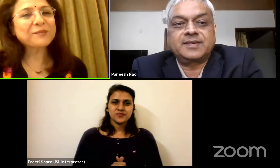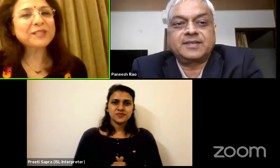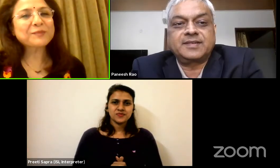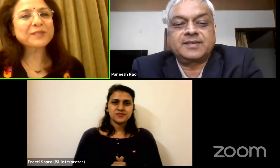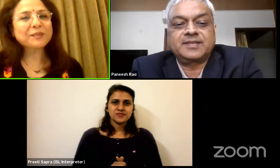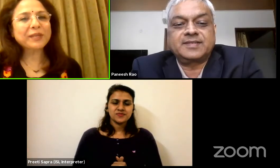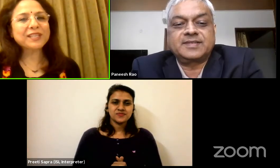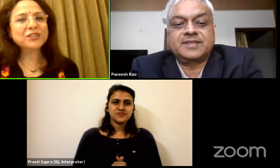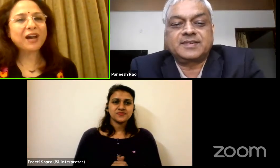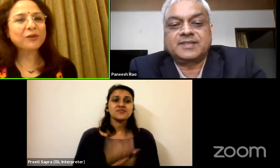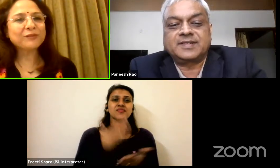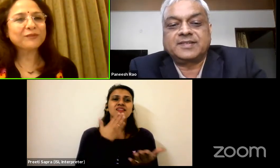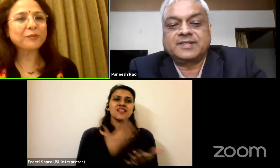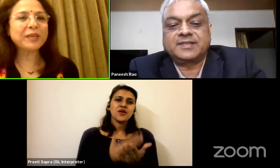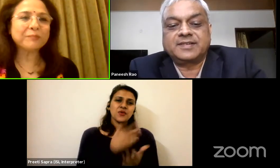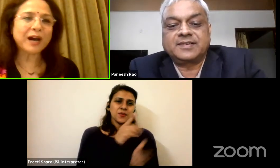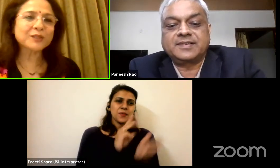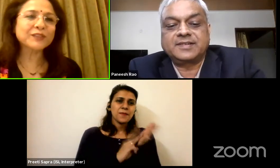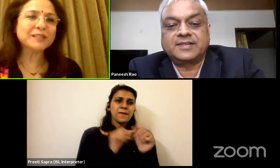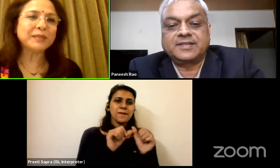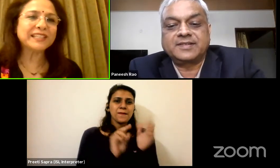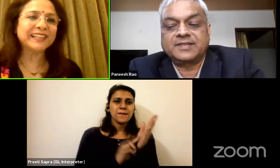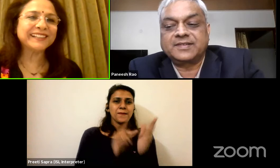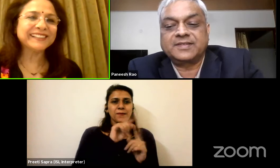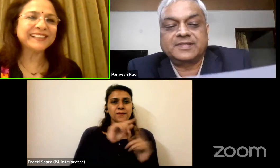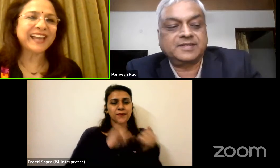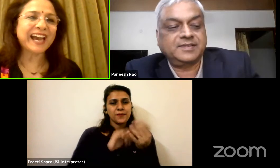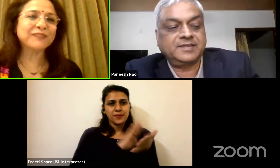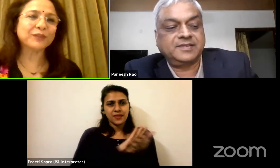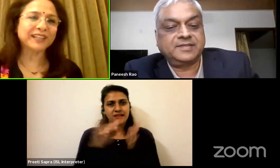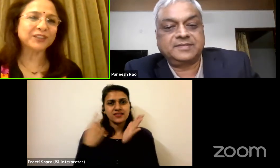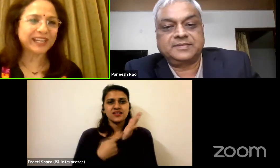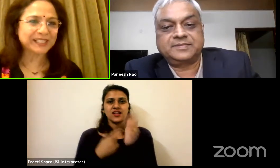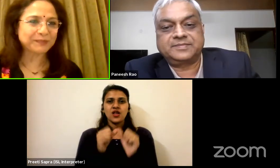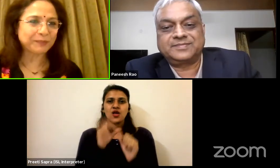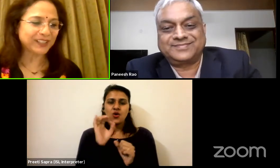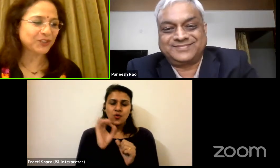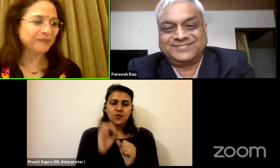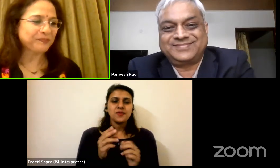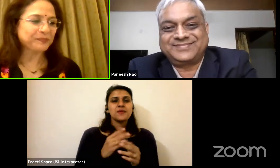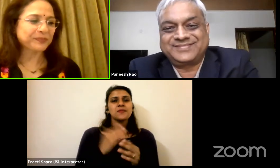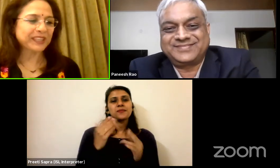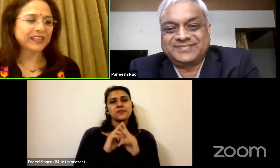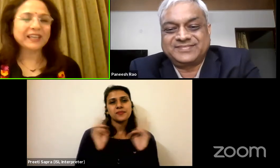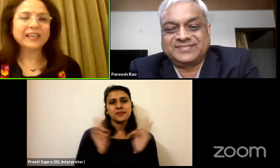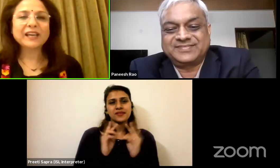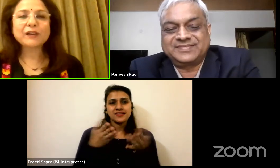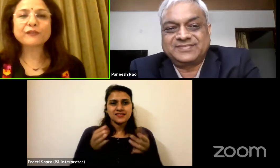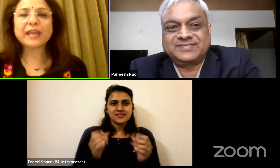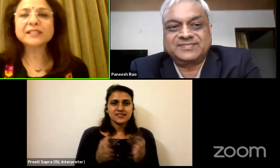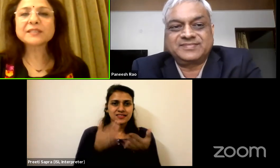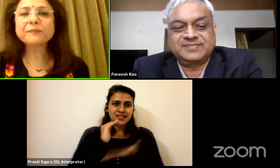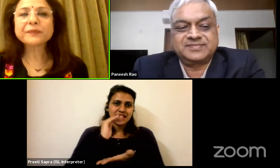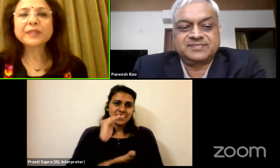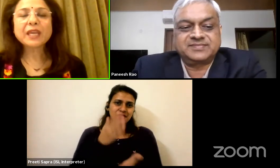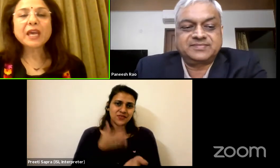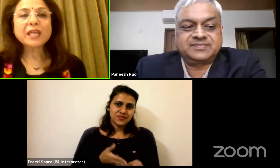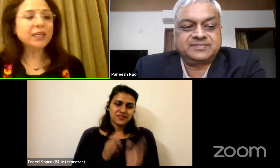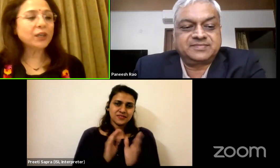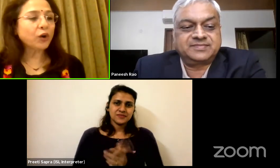Thank you very much, Mr. Panish Rao, for being part of this meeting and for that great speech.